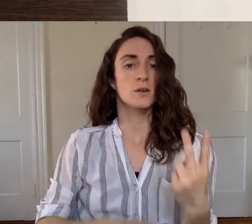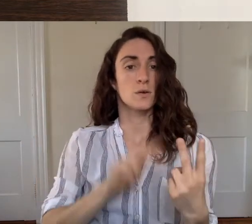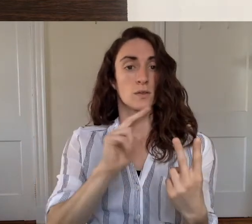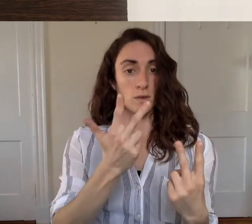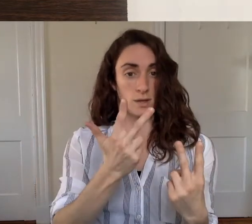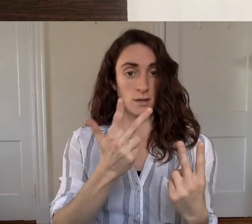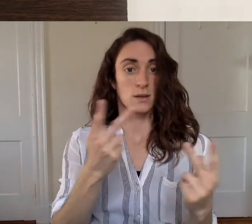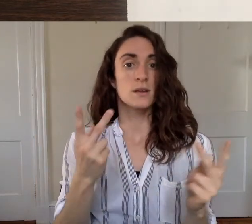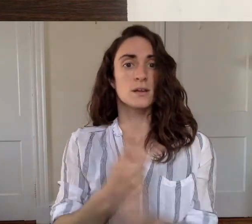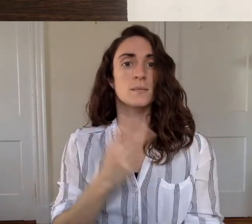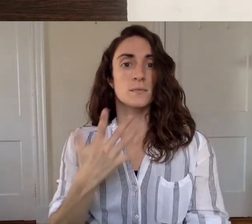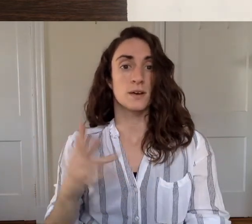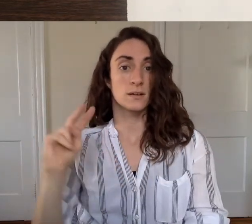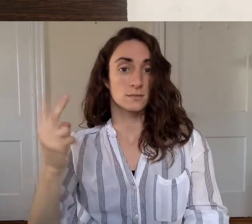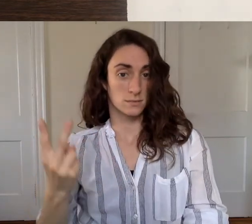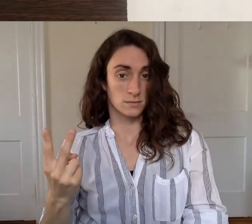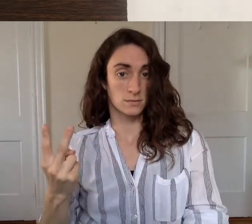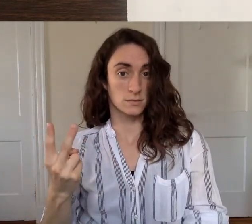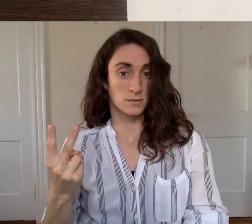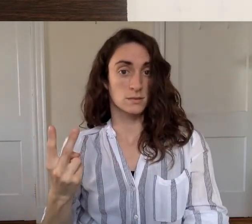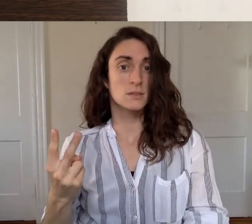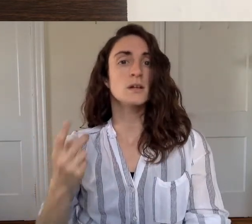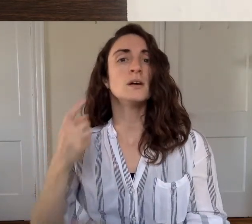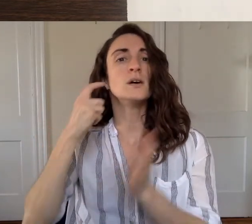and 2 to the 3rd times 5 squared.